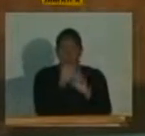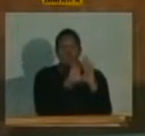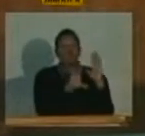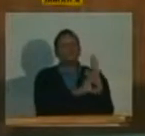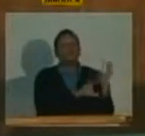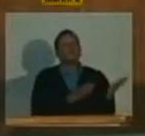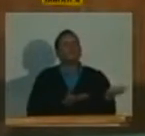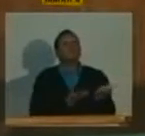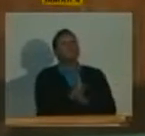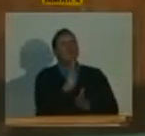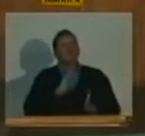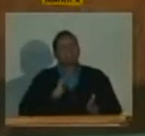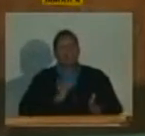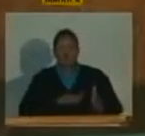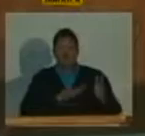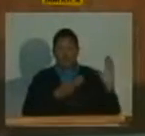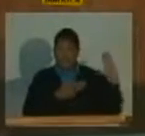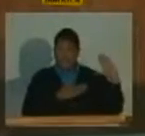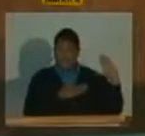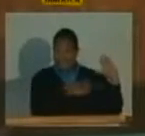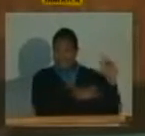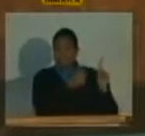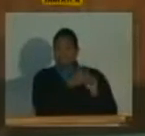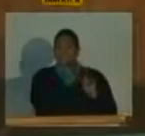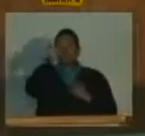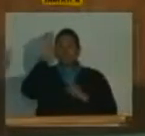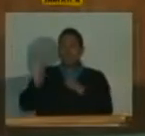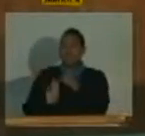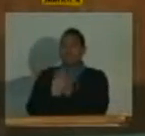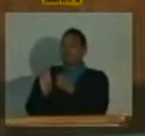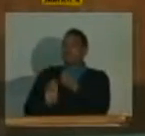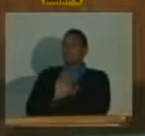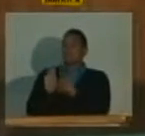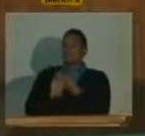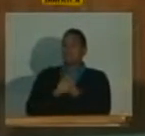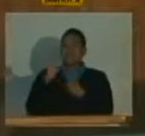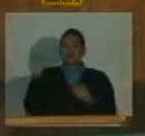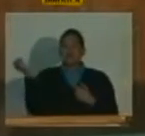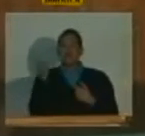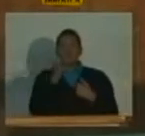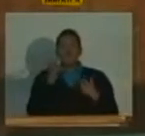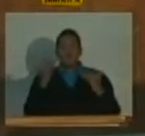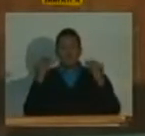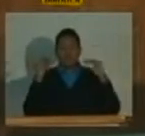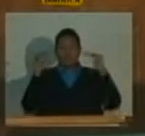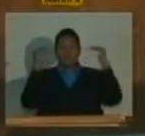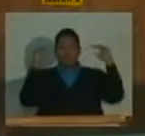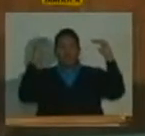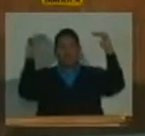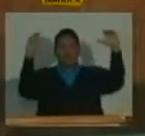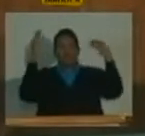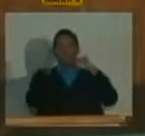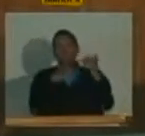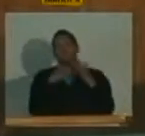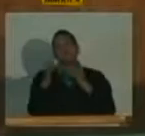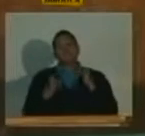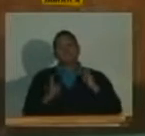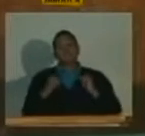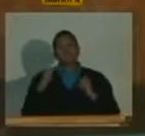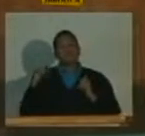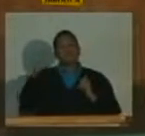constitutional rights of our citizens will be protected at all levels. Mr.